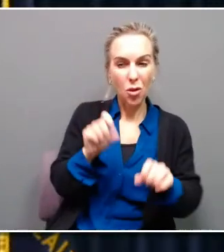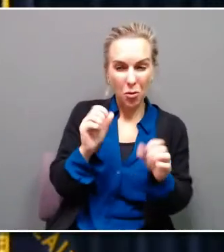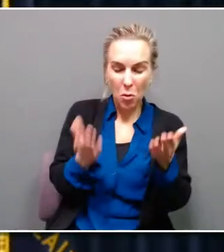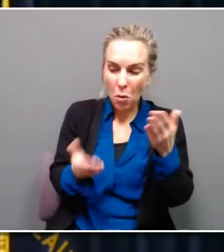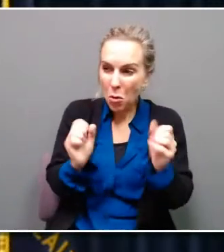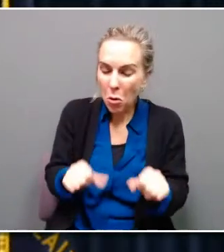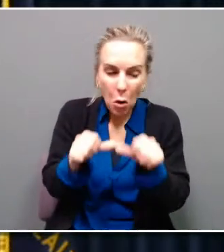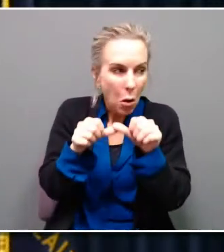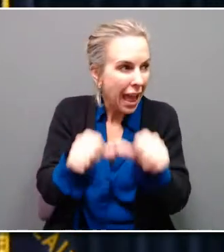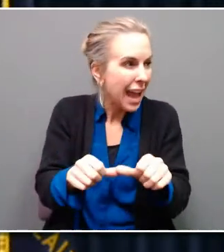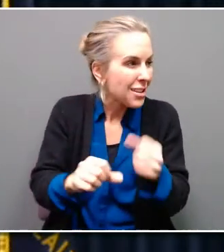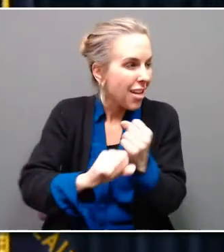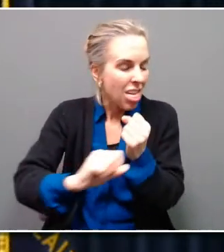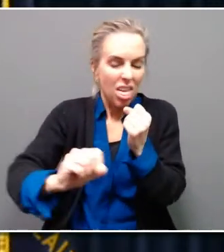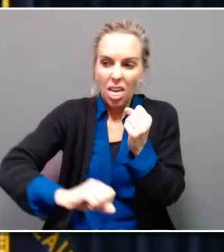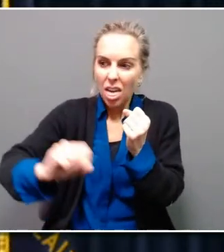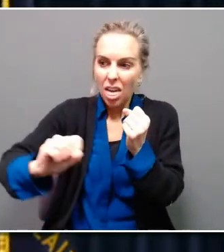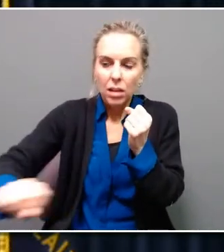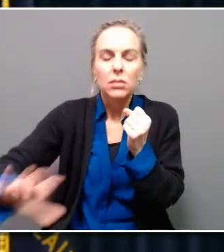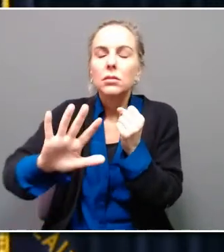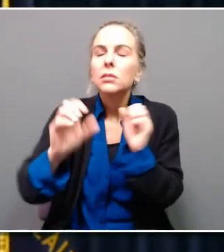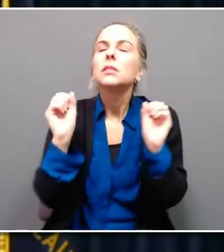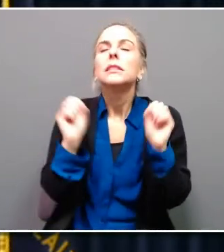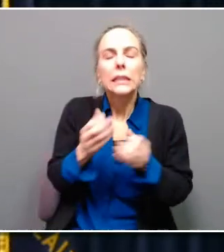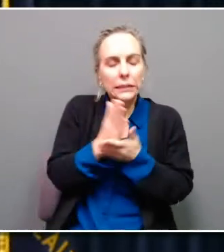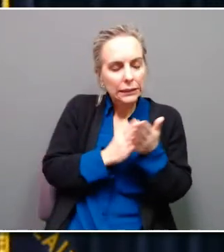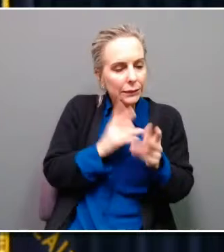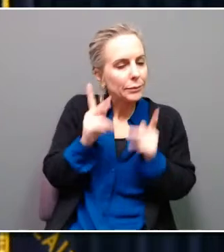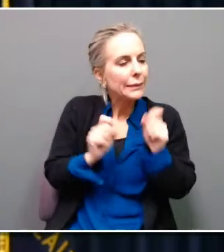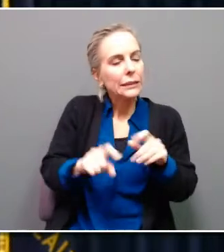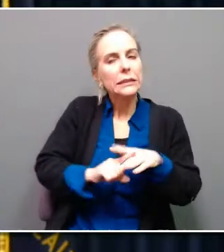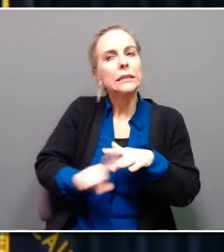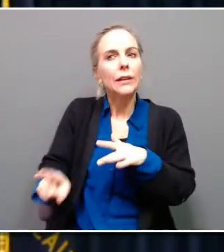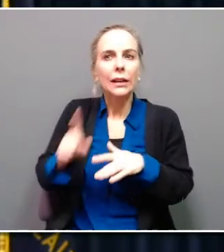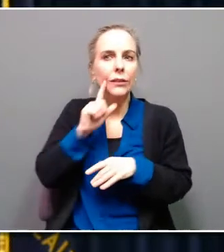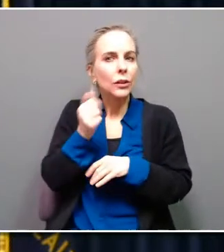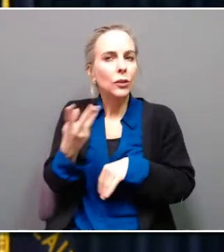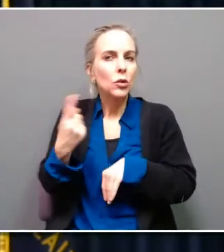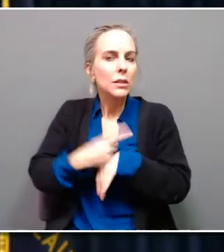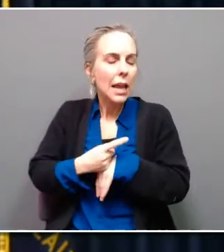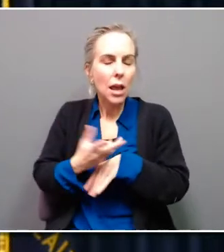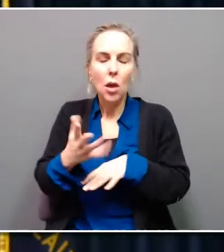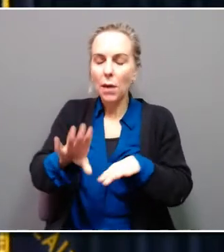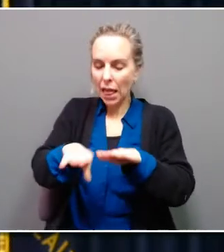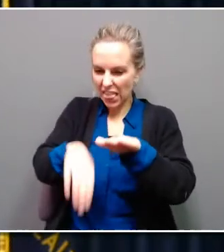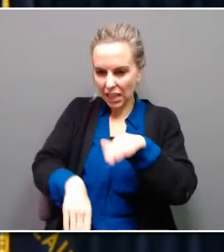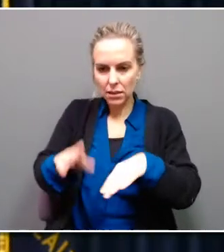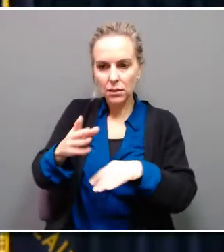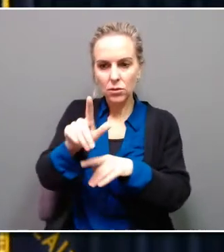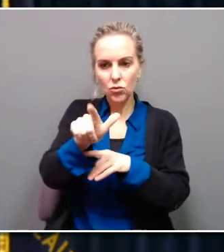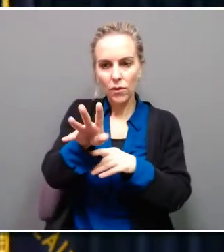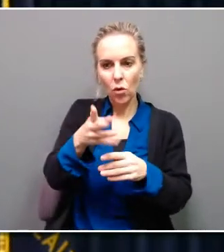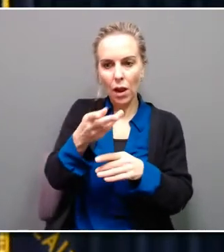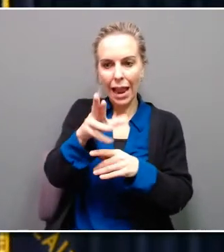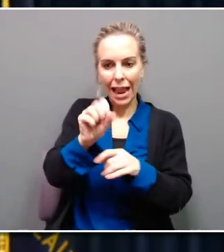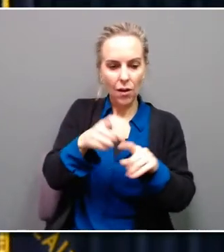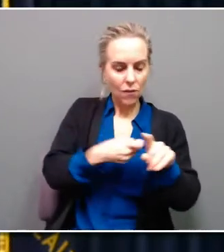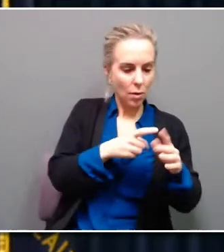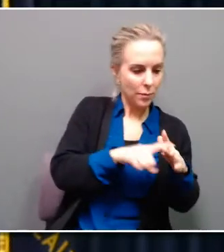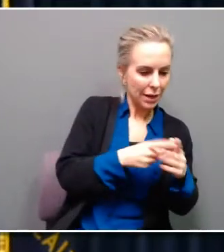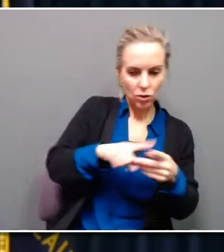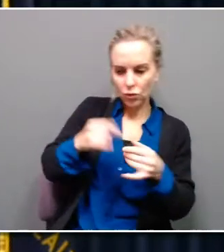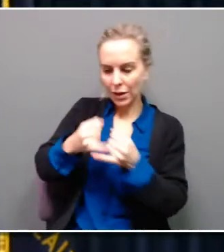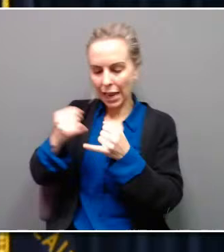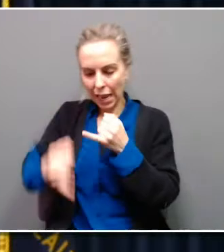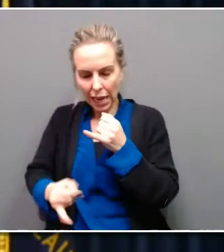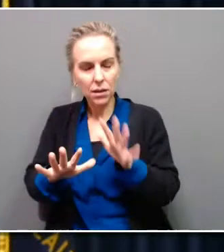much longer. Yes, ended up displacing people, but by a little less than 24 hours from beginning to end. So grateful